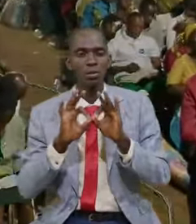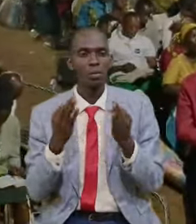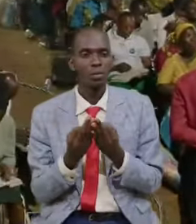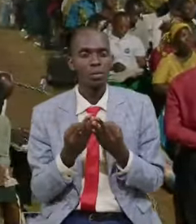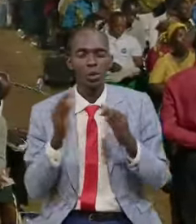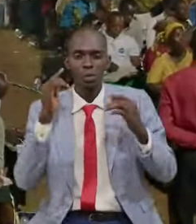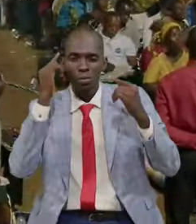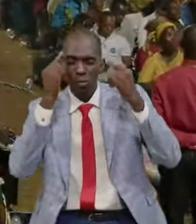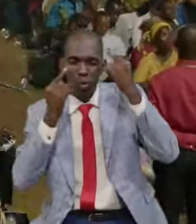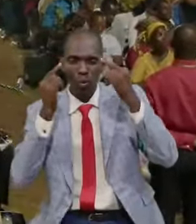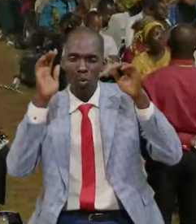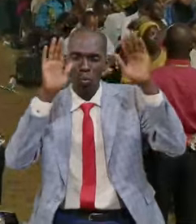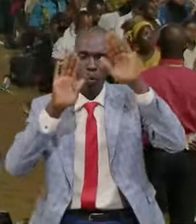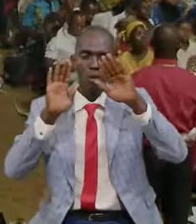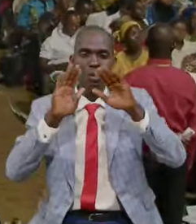Concern in your